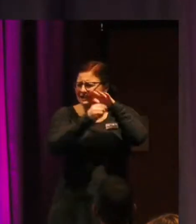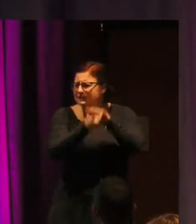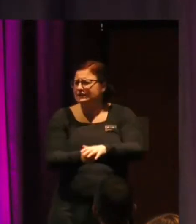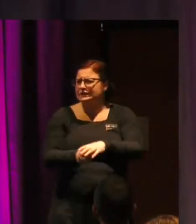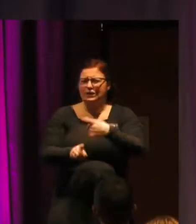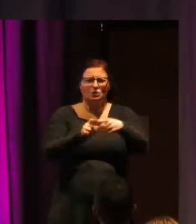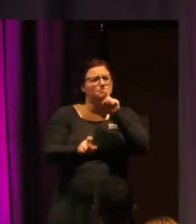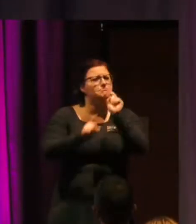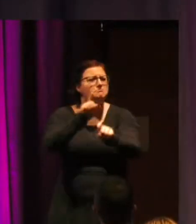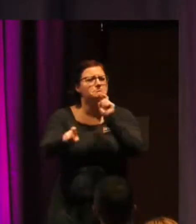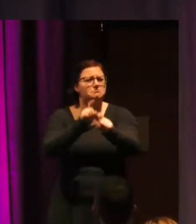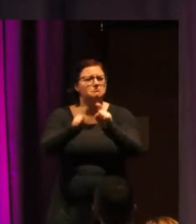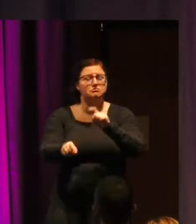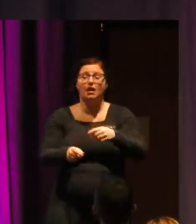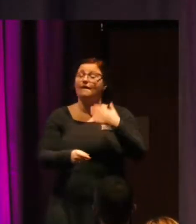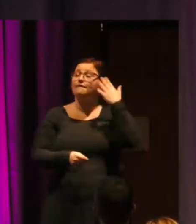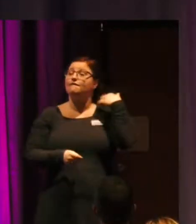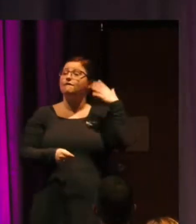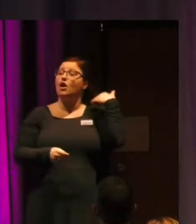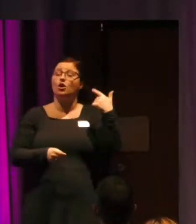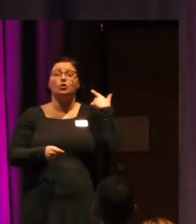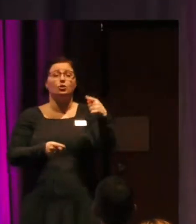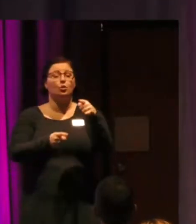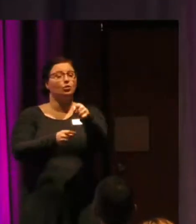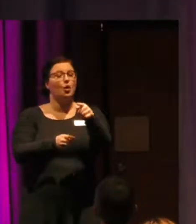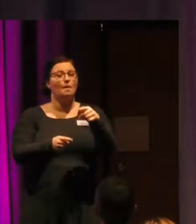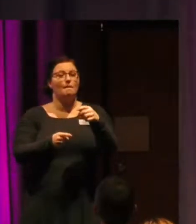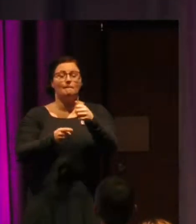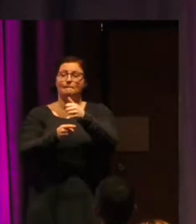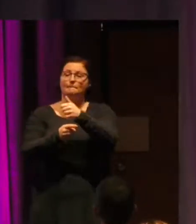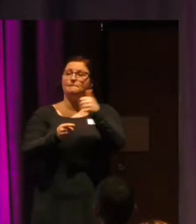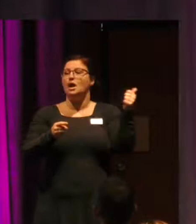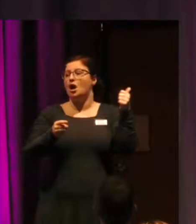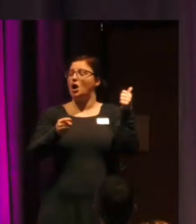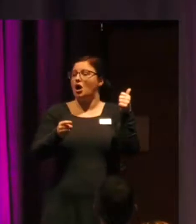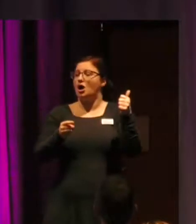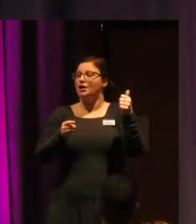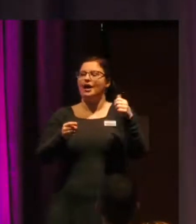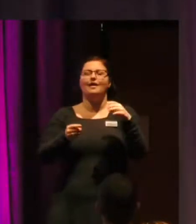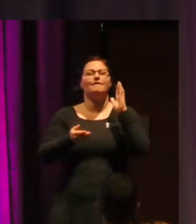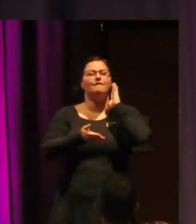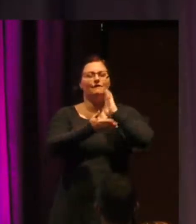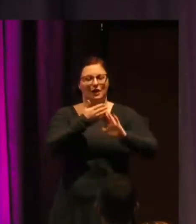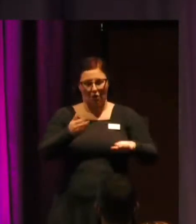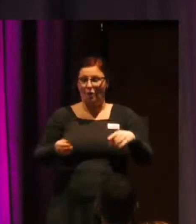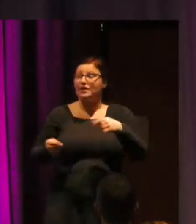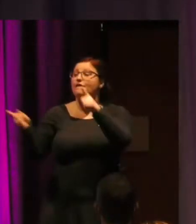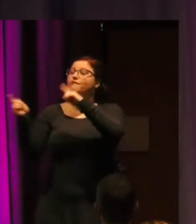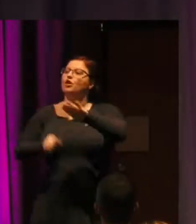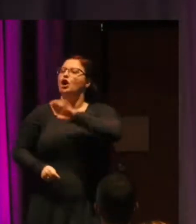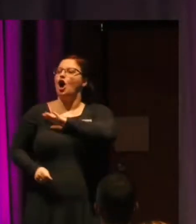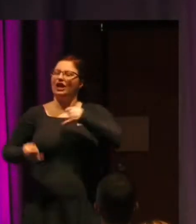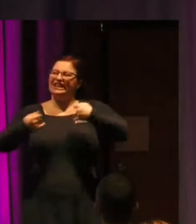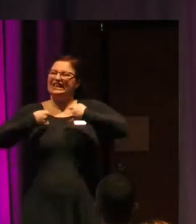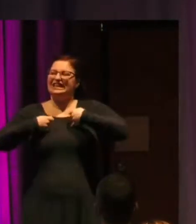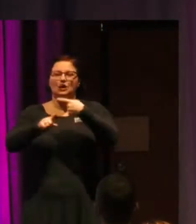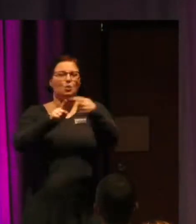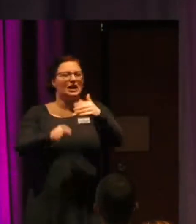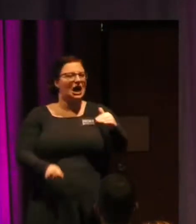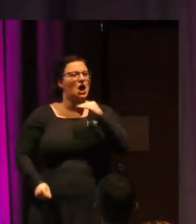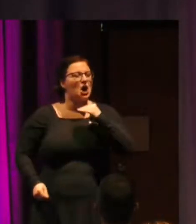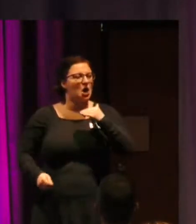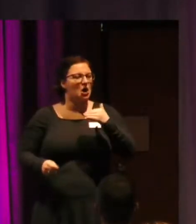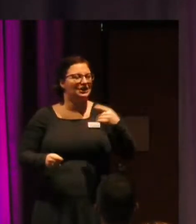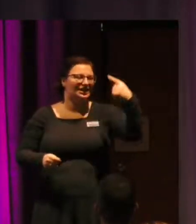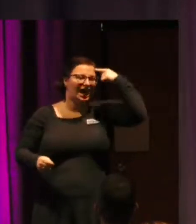views, who previously thought that these views were just their views, have now realized that there's a whole community of people all